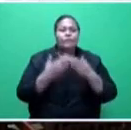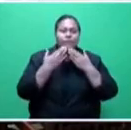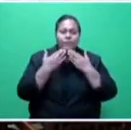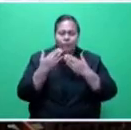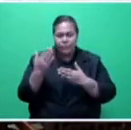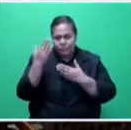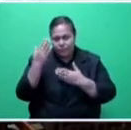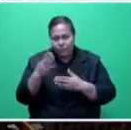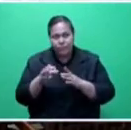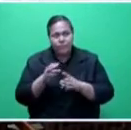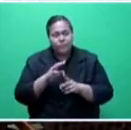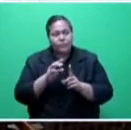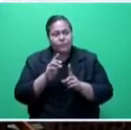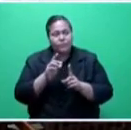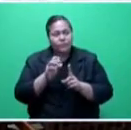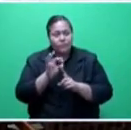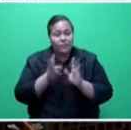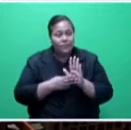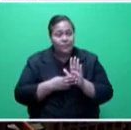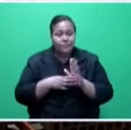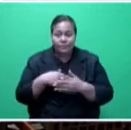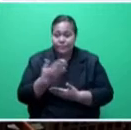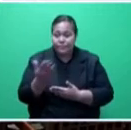Minister. Honourable Vice-Goyal.